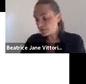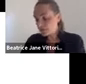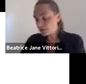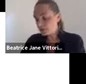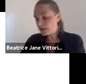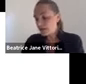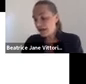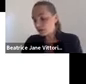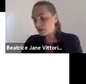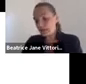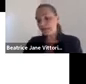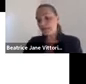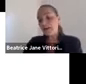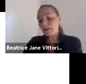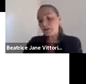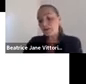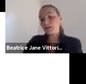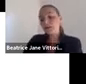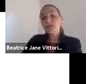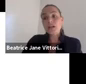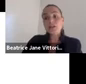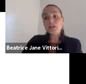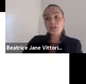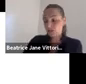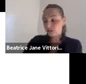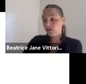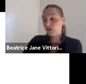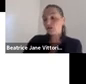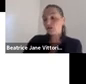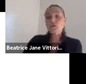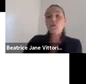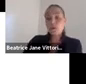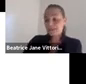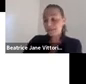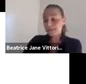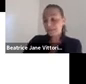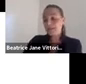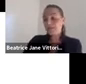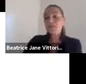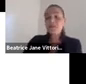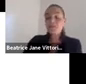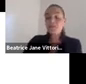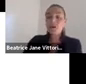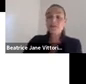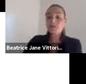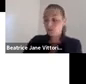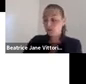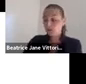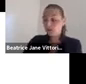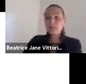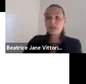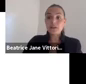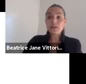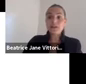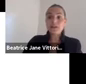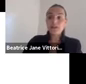to envision and create an environment where early childhood education could once again be a democratic